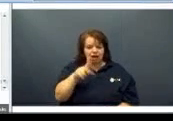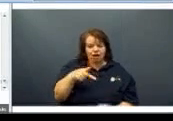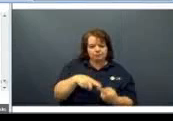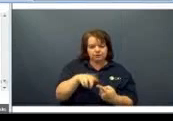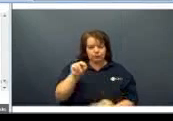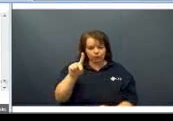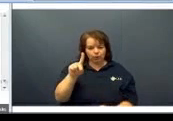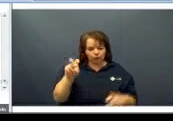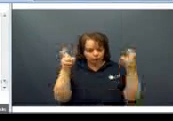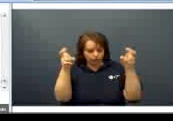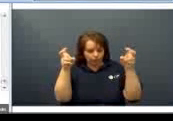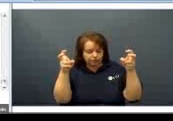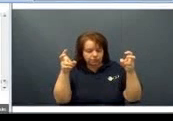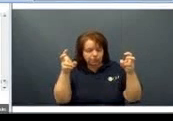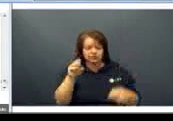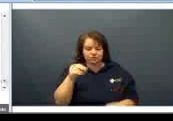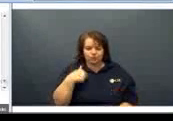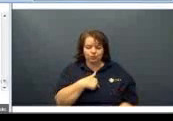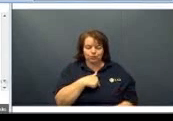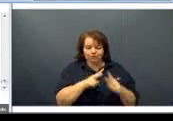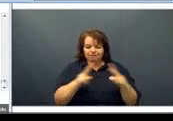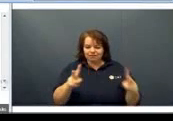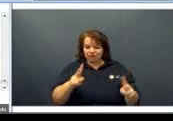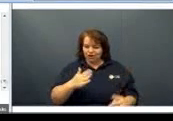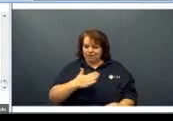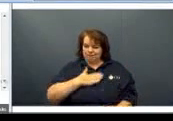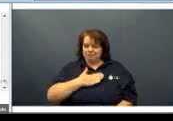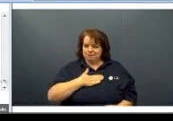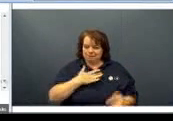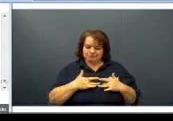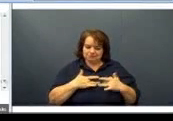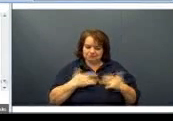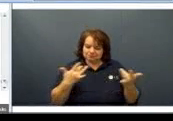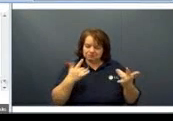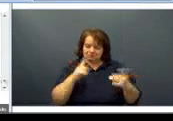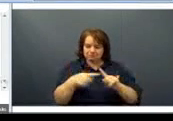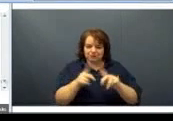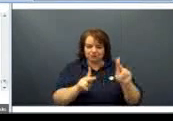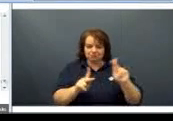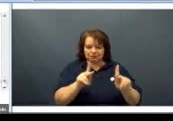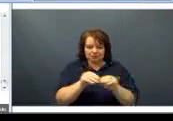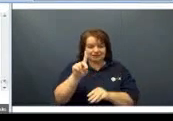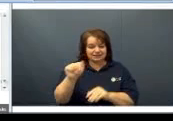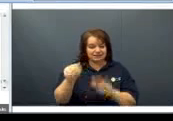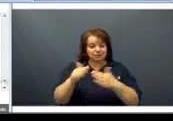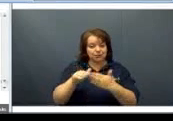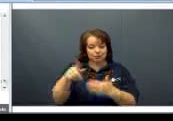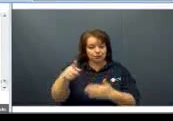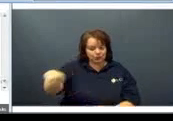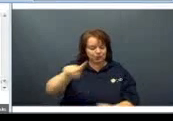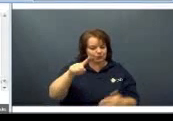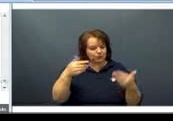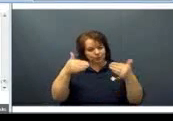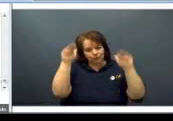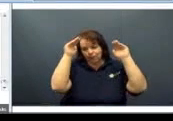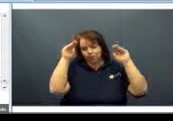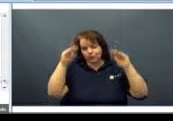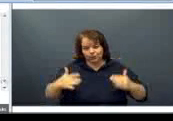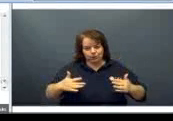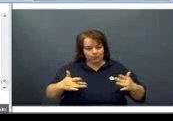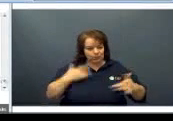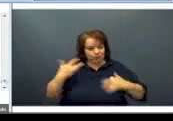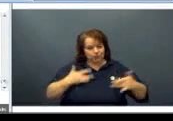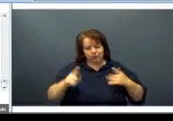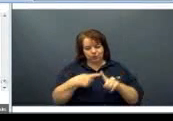up to code. So we're very happy about, the people in the disability community